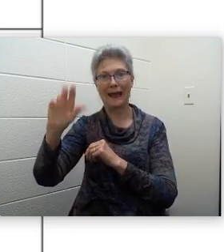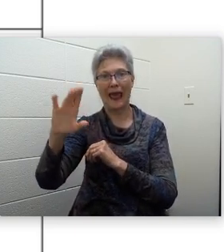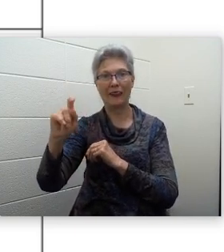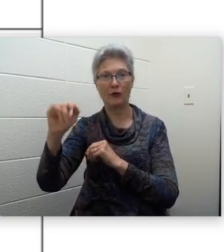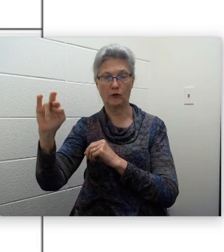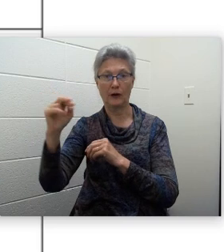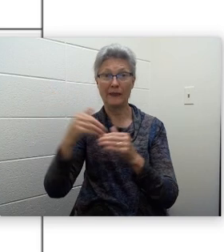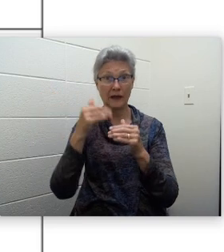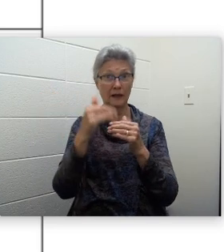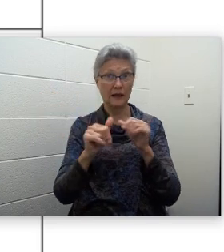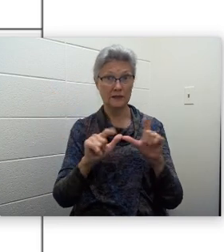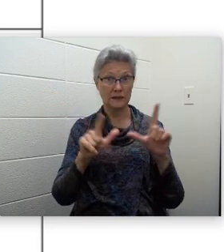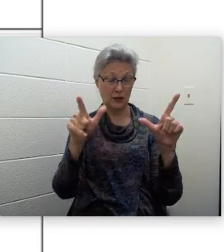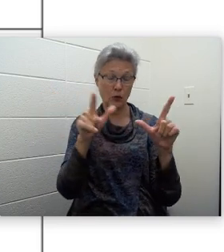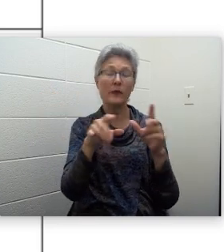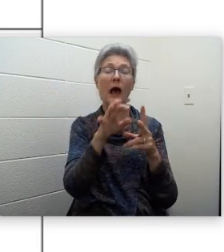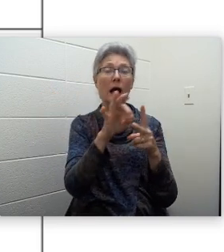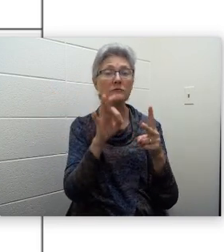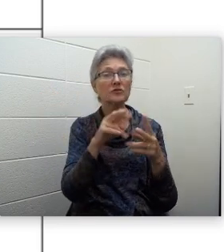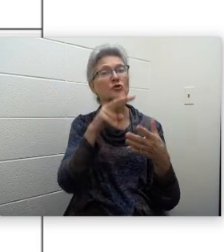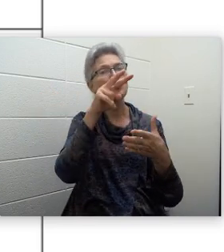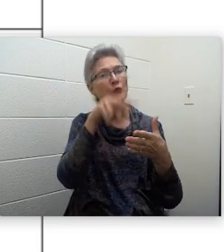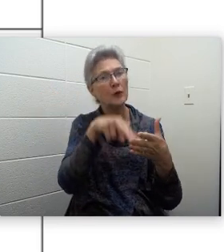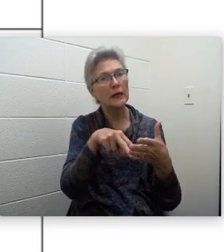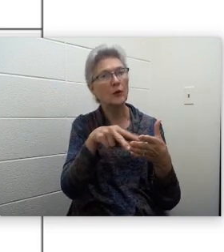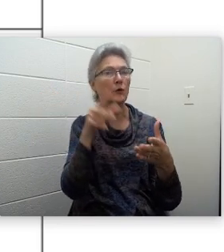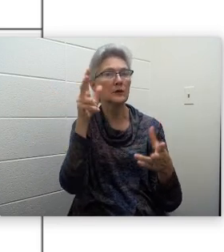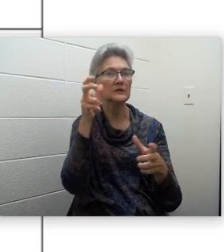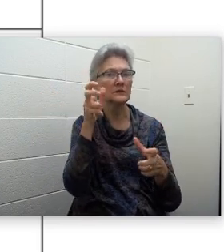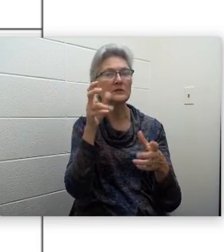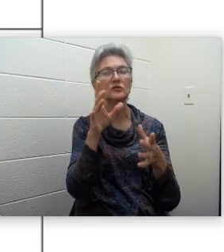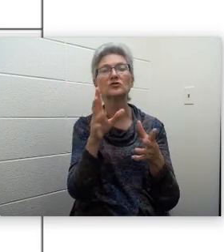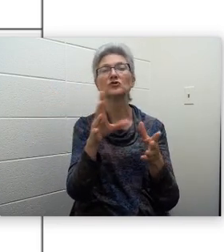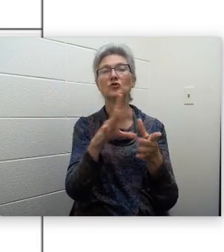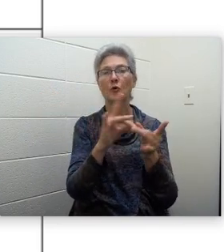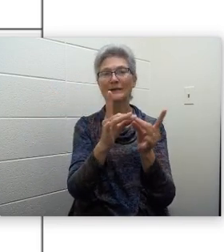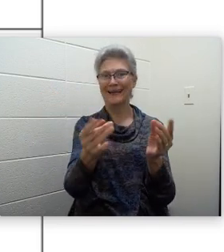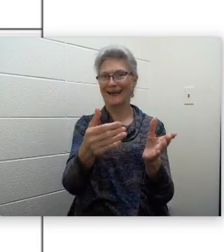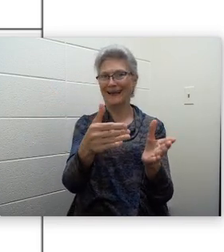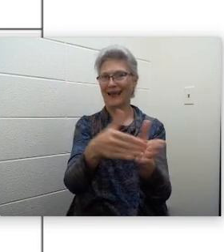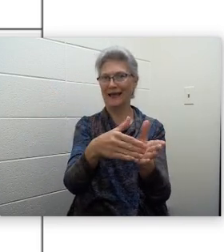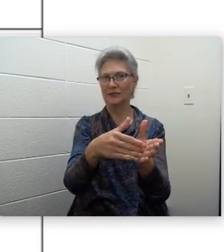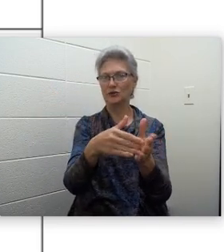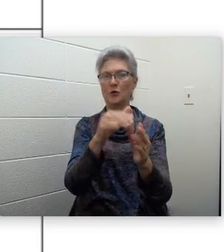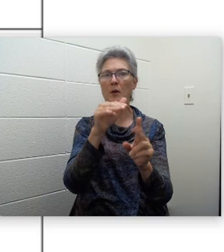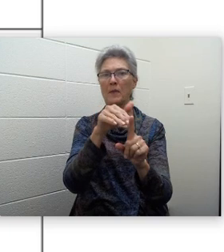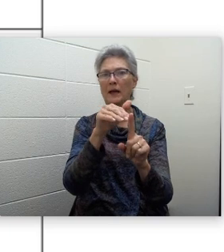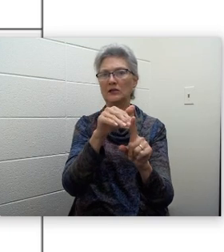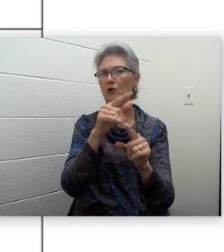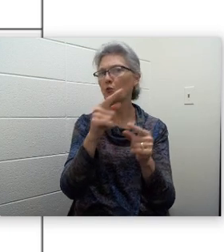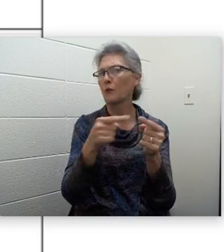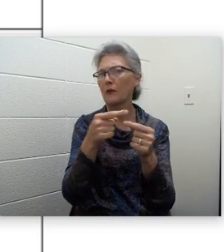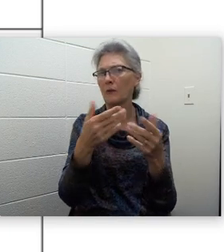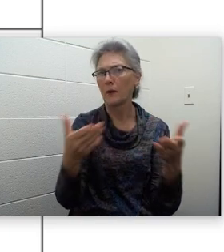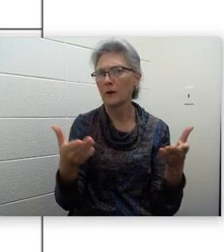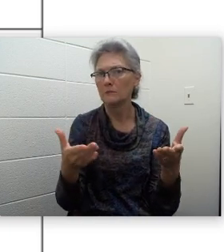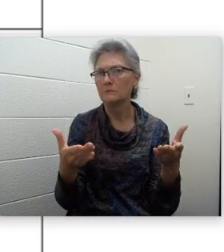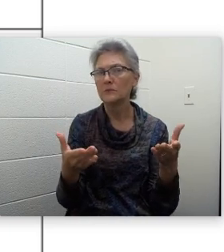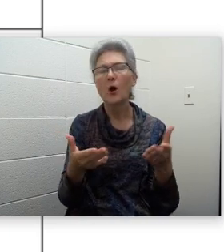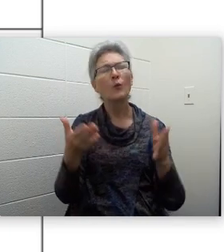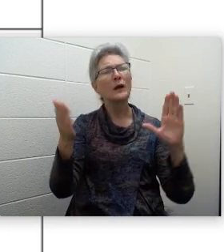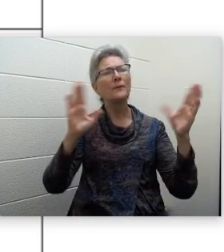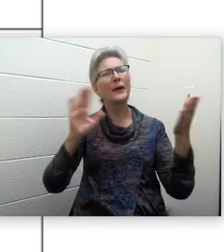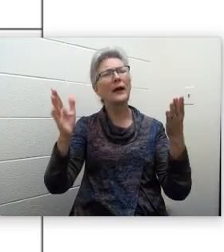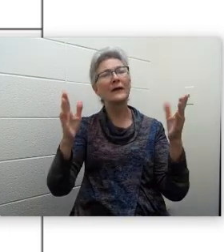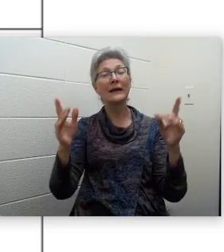to re-listen to the stories in case you need a refresher. What we will be comparing and contrasting